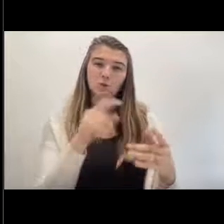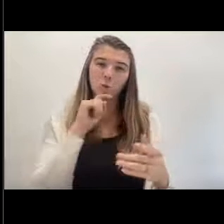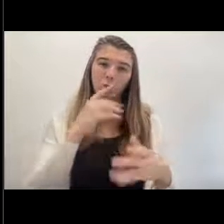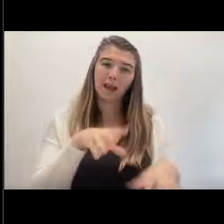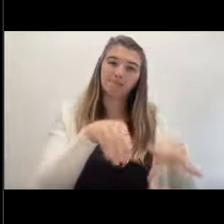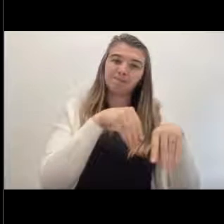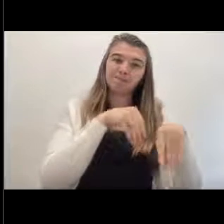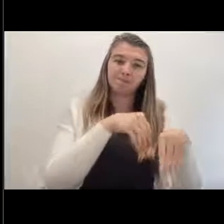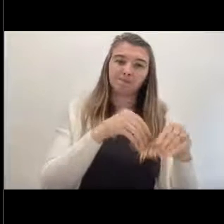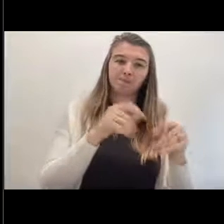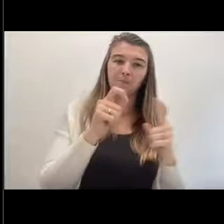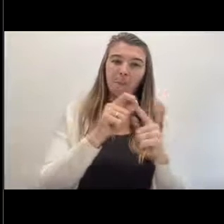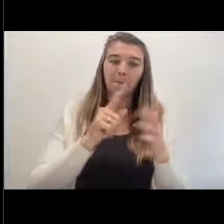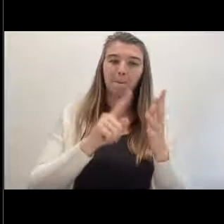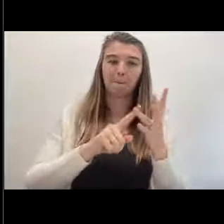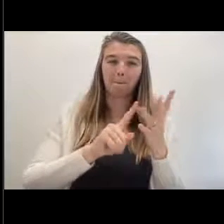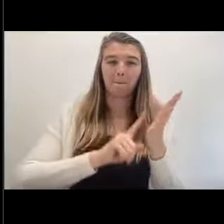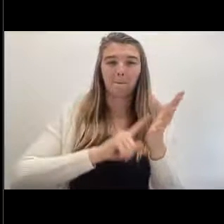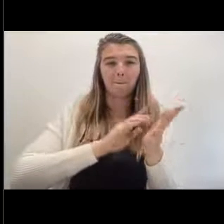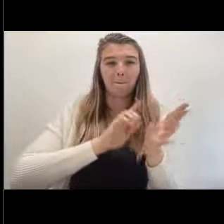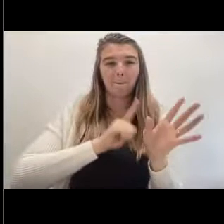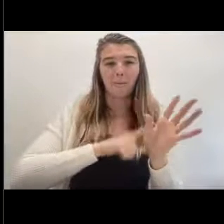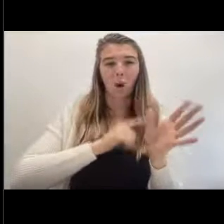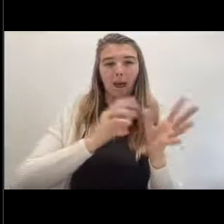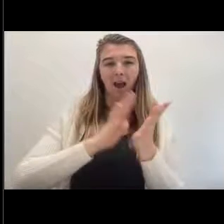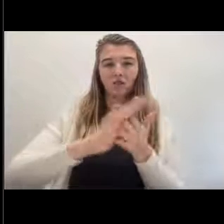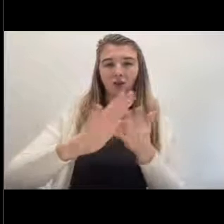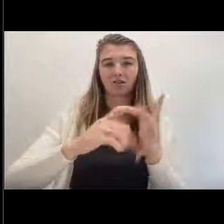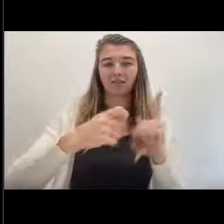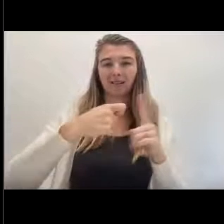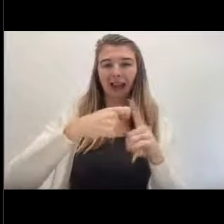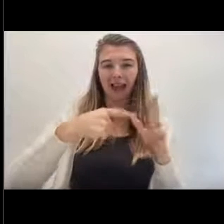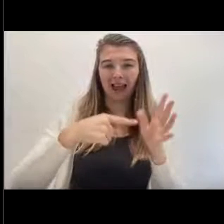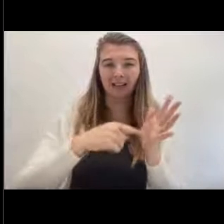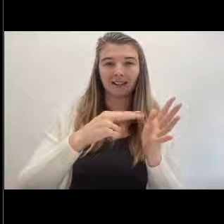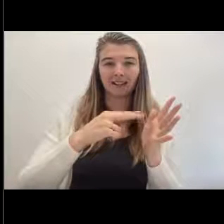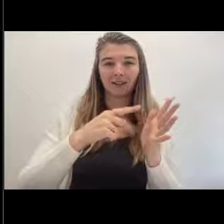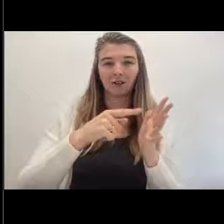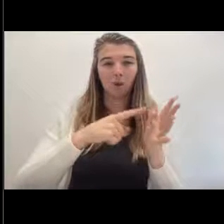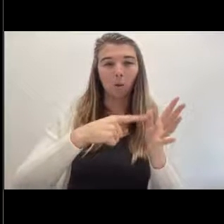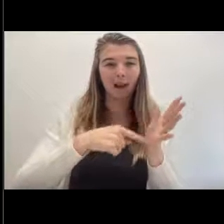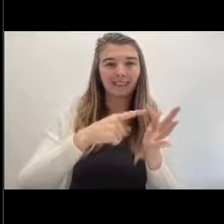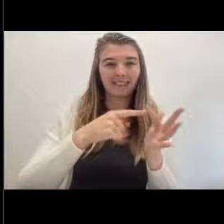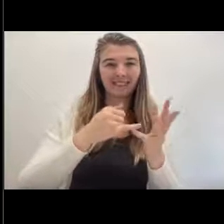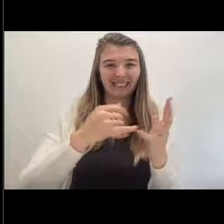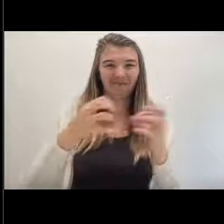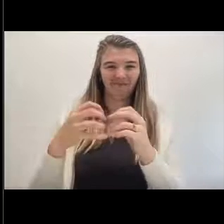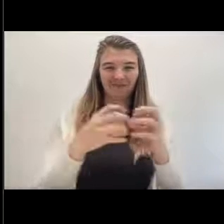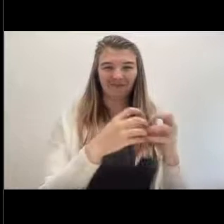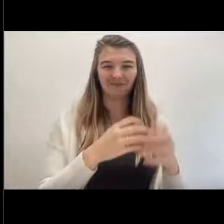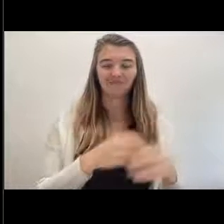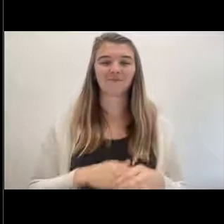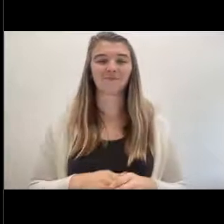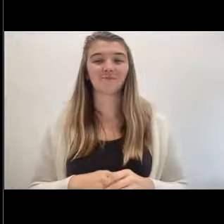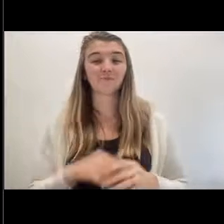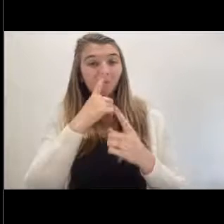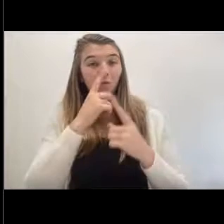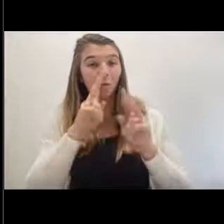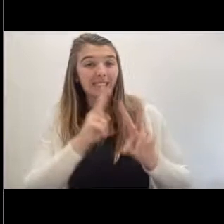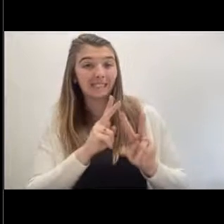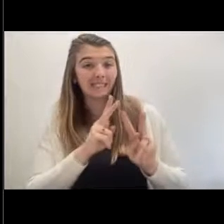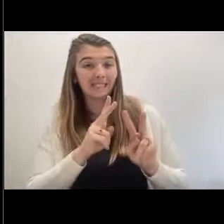polymer made out of R3-hydroxyalkanoic acids, and you can see here what they look like. And there